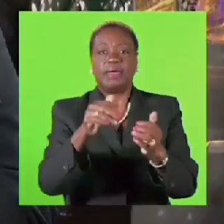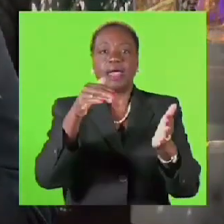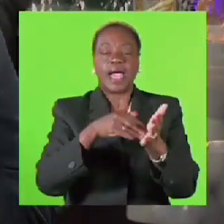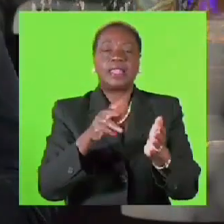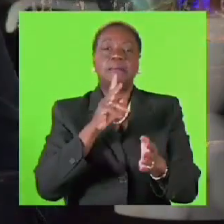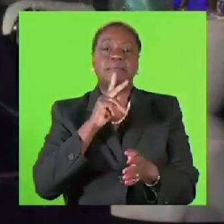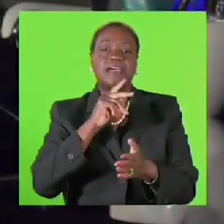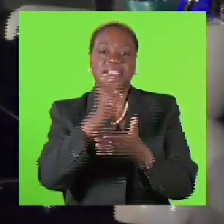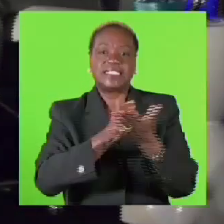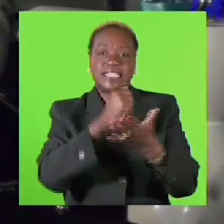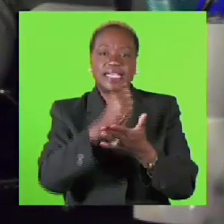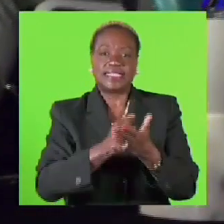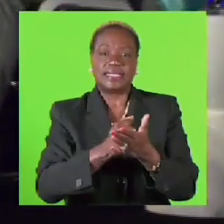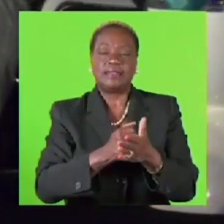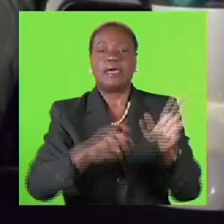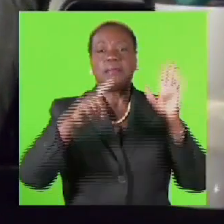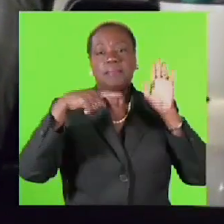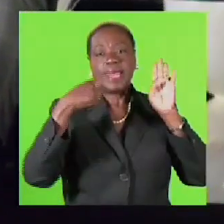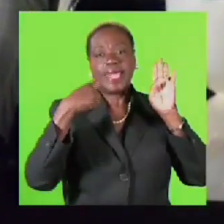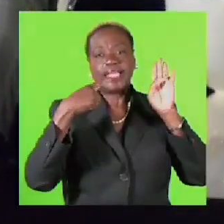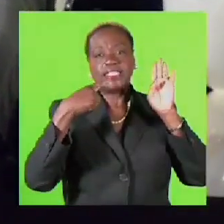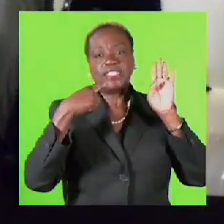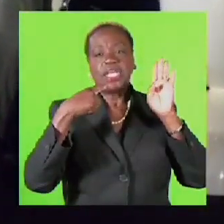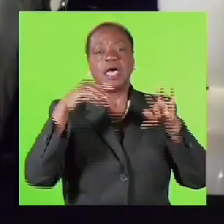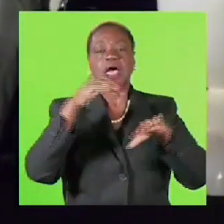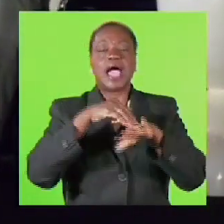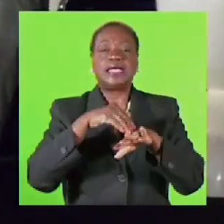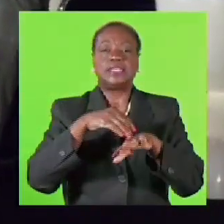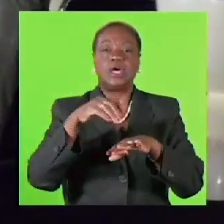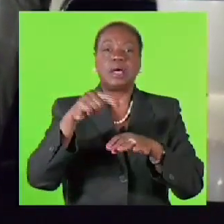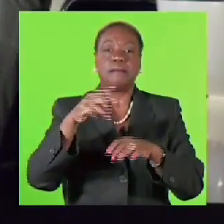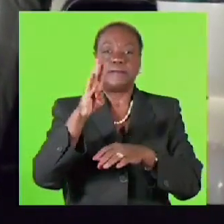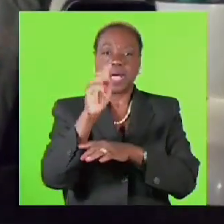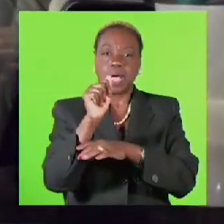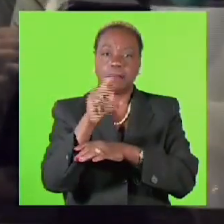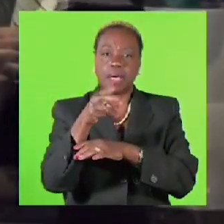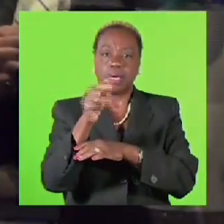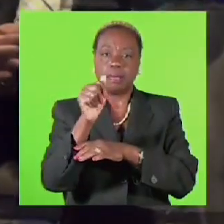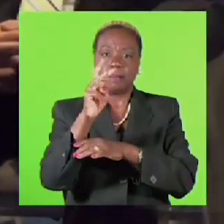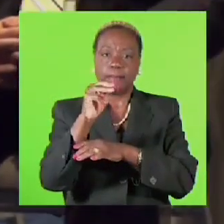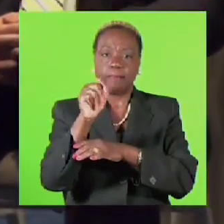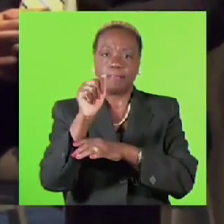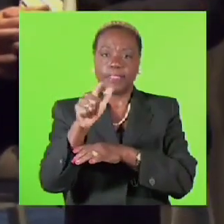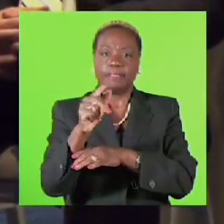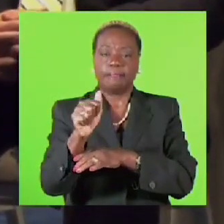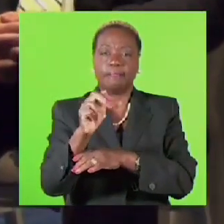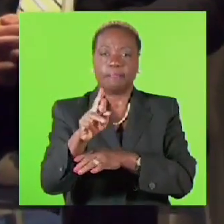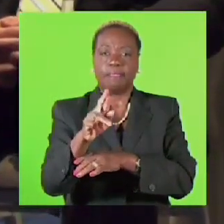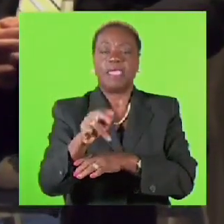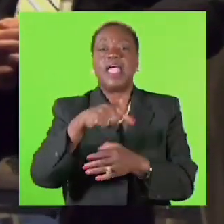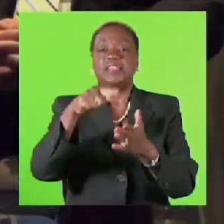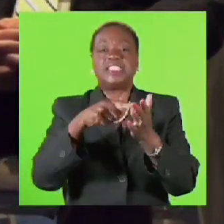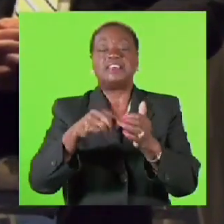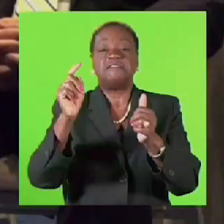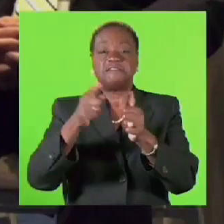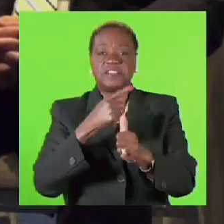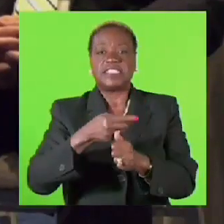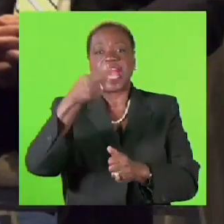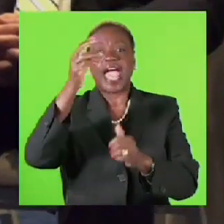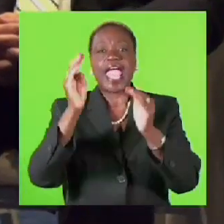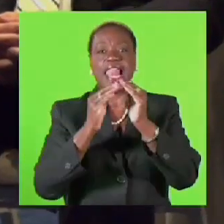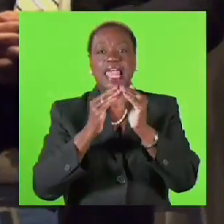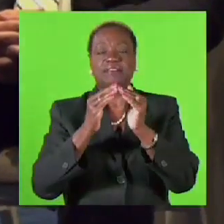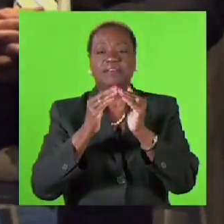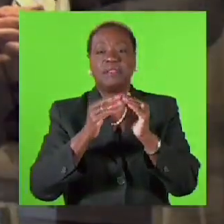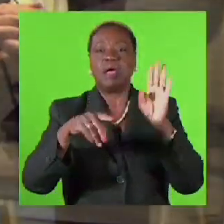private sector pledging conference at Bahamas. This was the first such high-level private sector